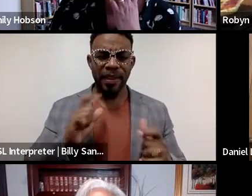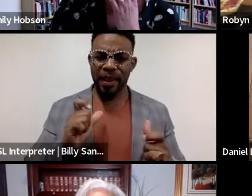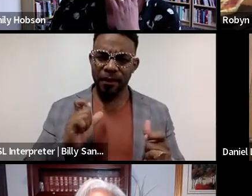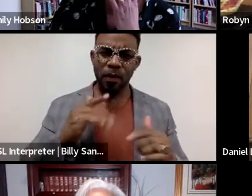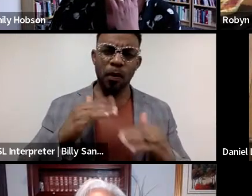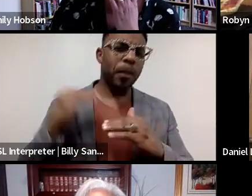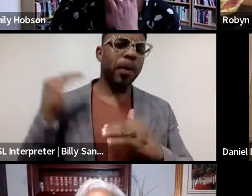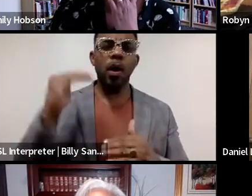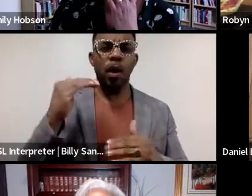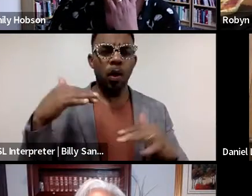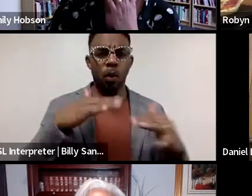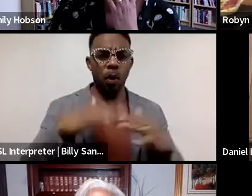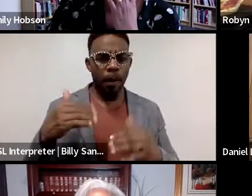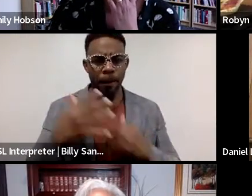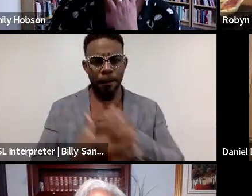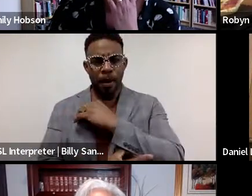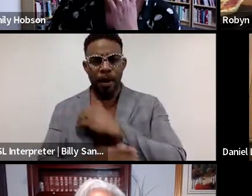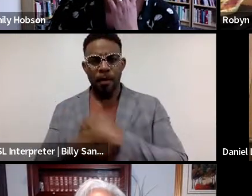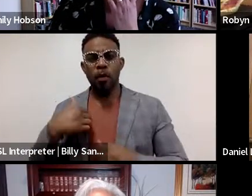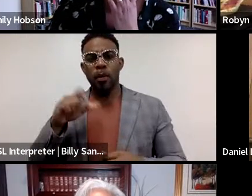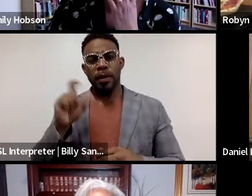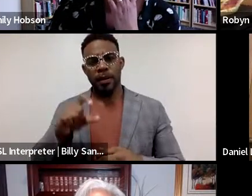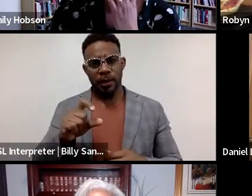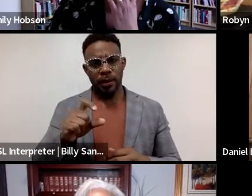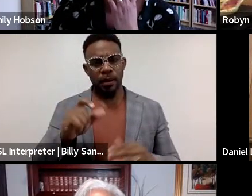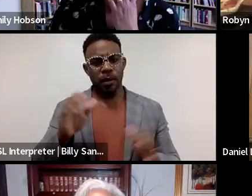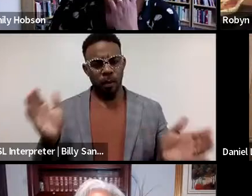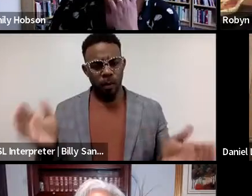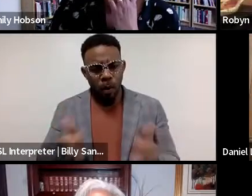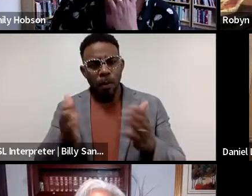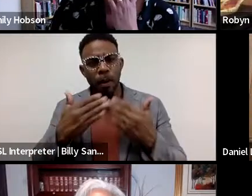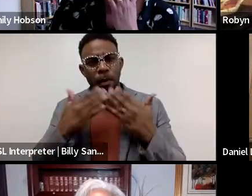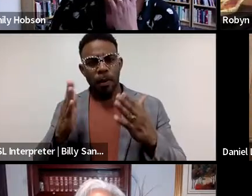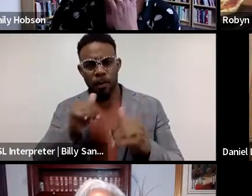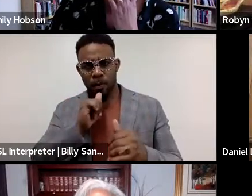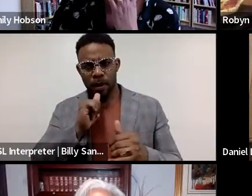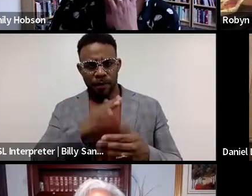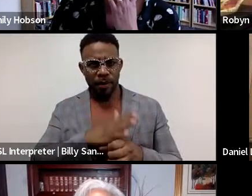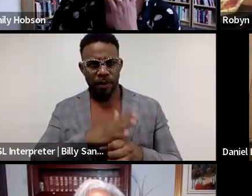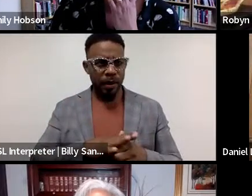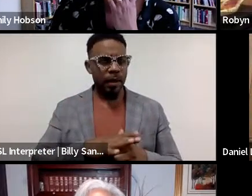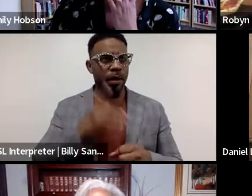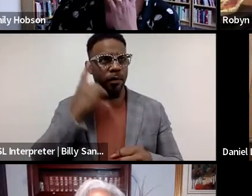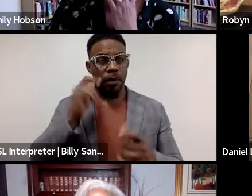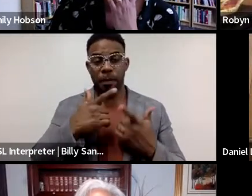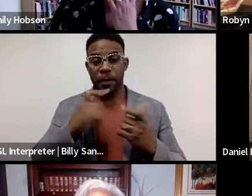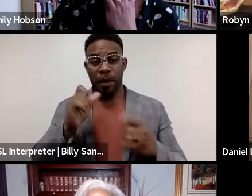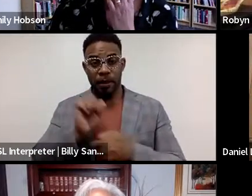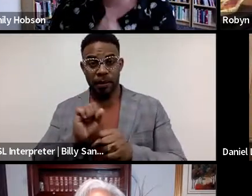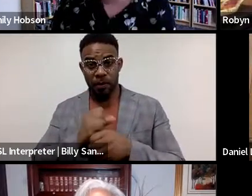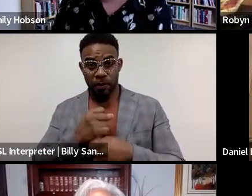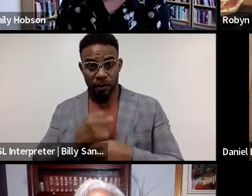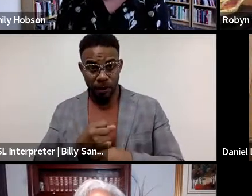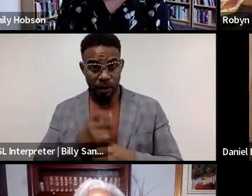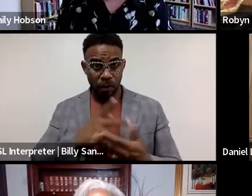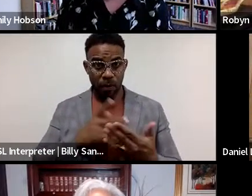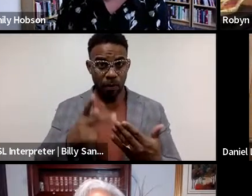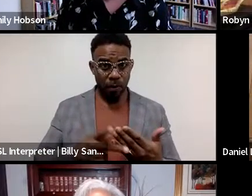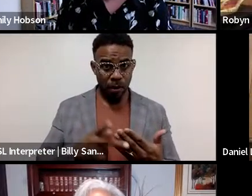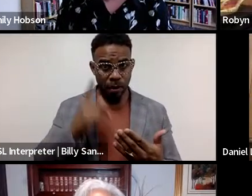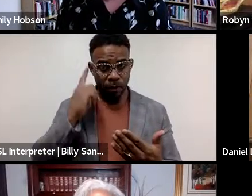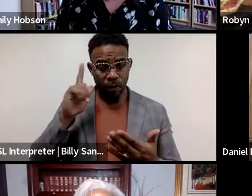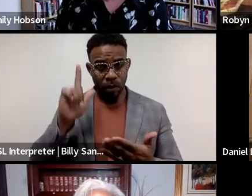well beyond the war on poverty. We need to mobilize the public and private sector for a major job creation program